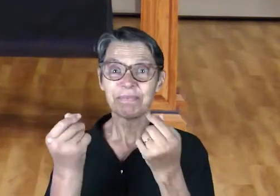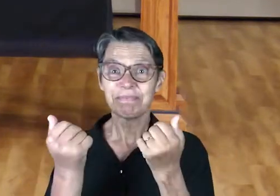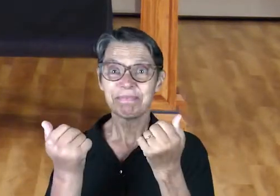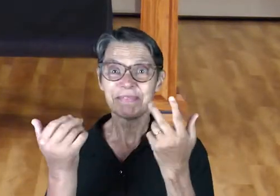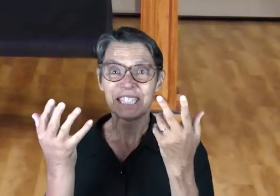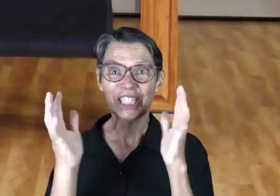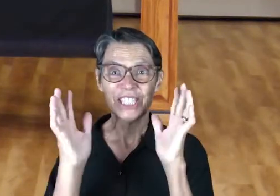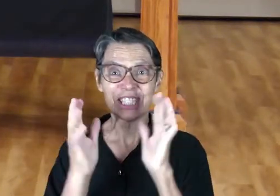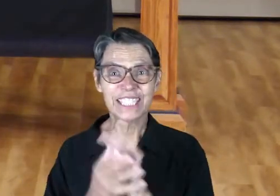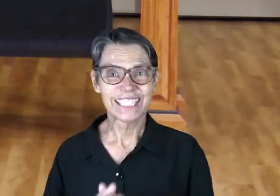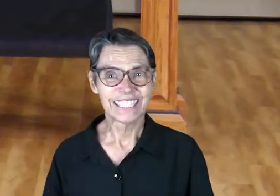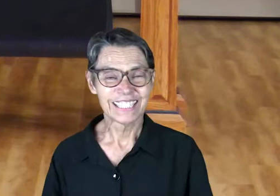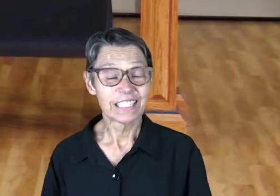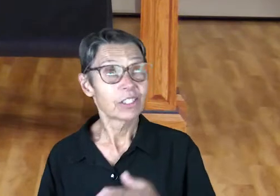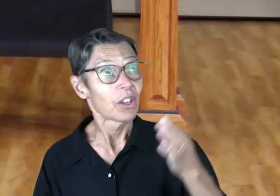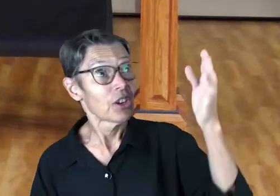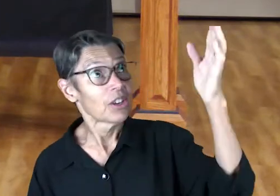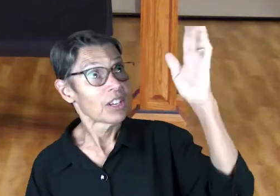brings it out again and it's healthy.